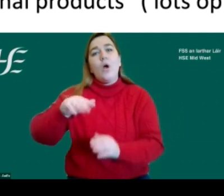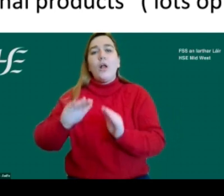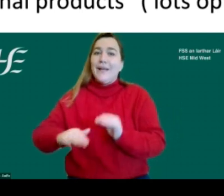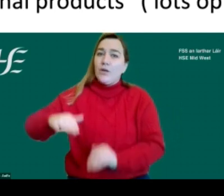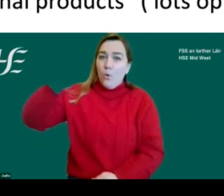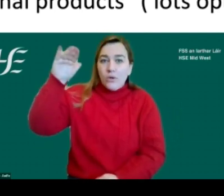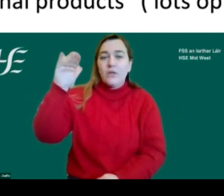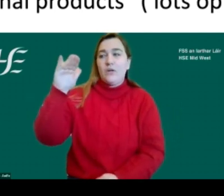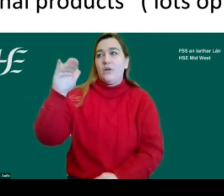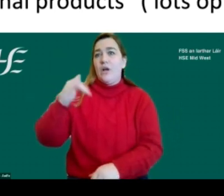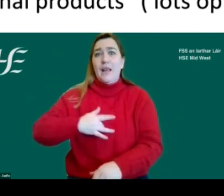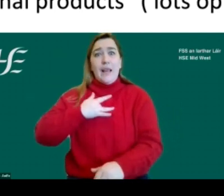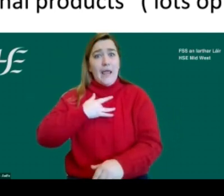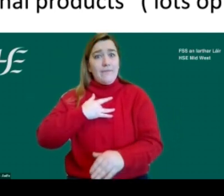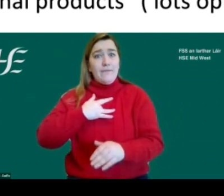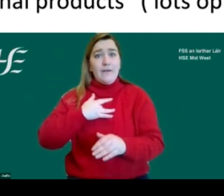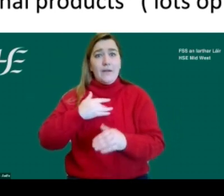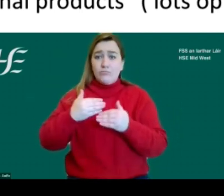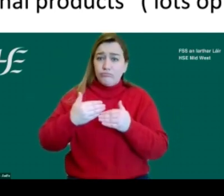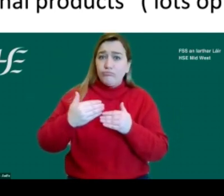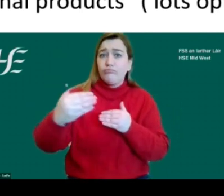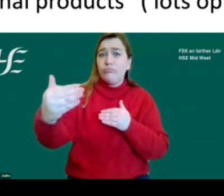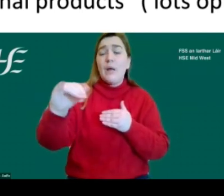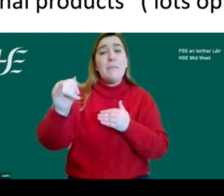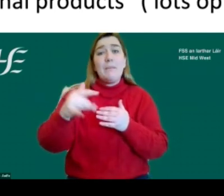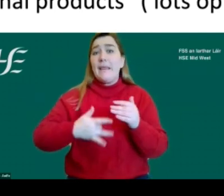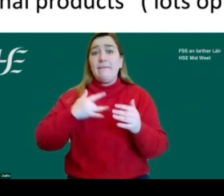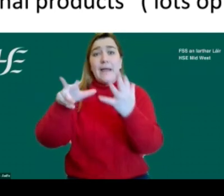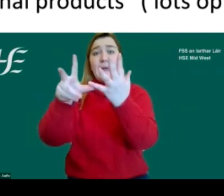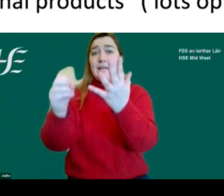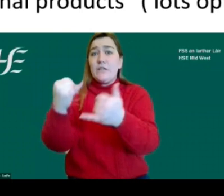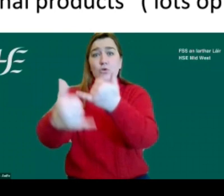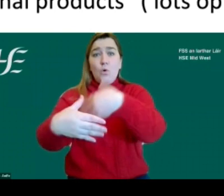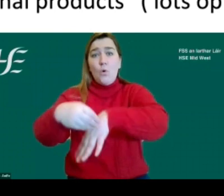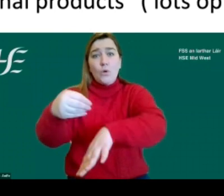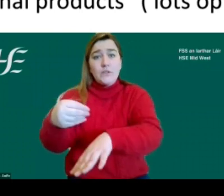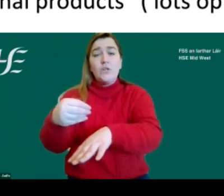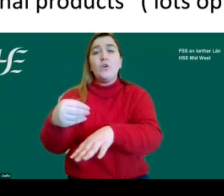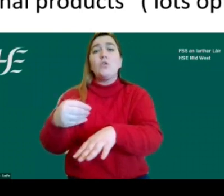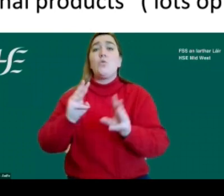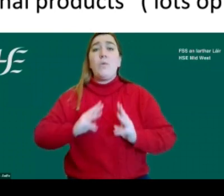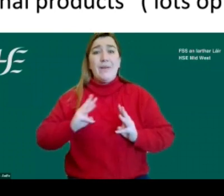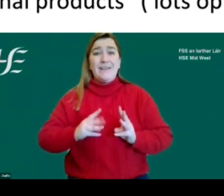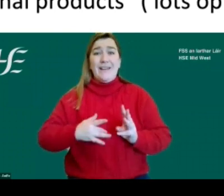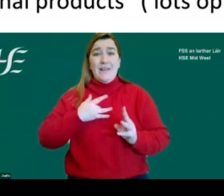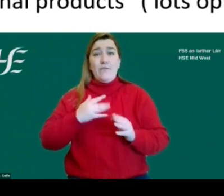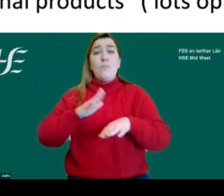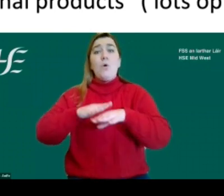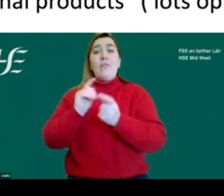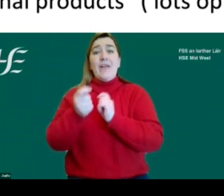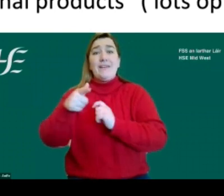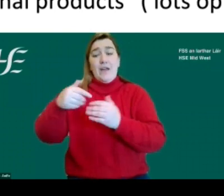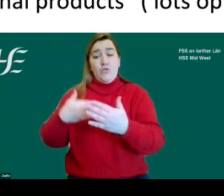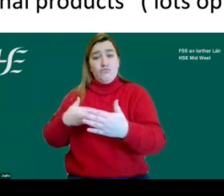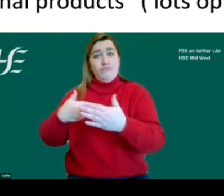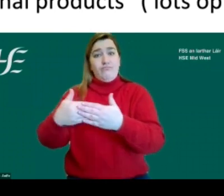expectancy of the country is getting longer and longer. A lot of us will expect to live into our 80s. And for many women, they might live far longer than their reproductive time. So if you get your